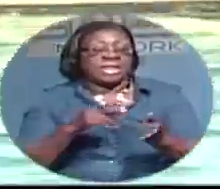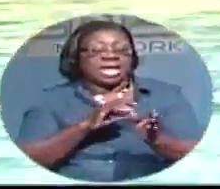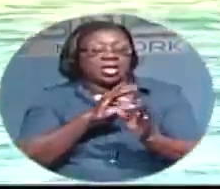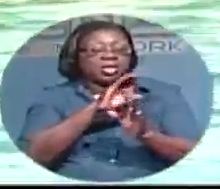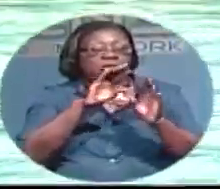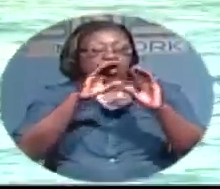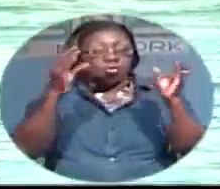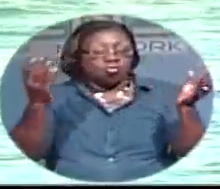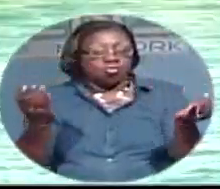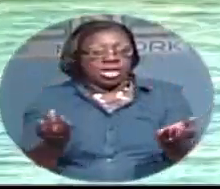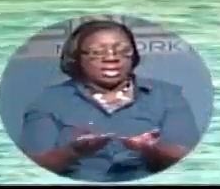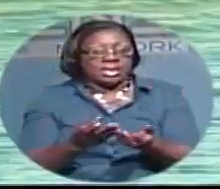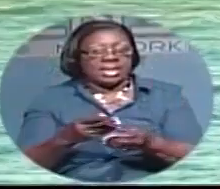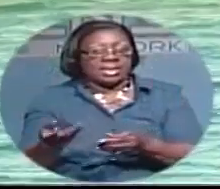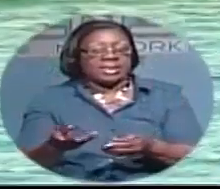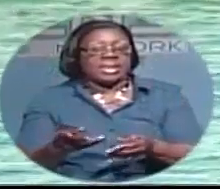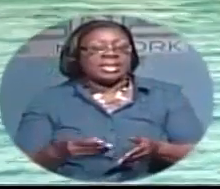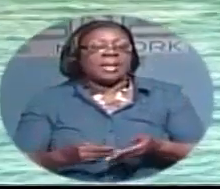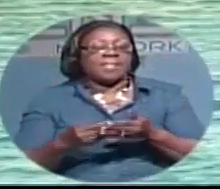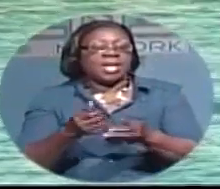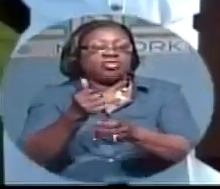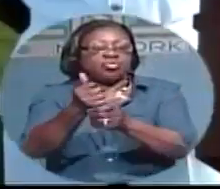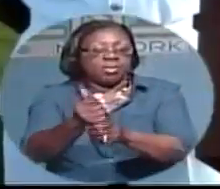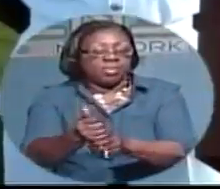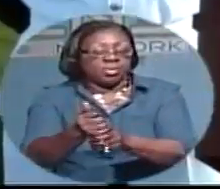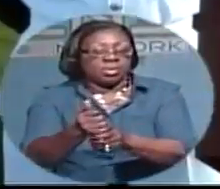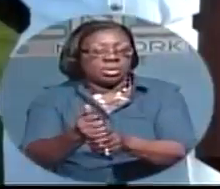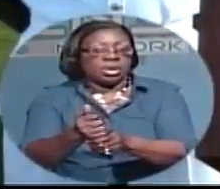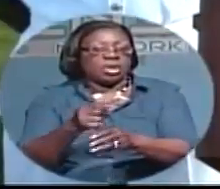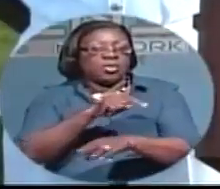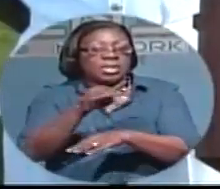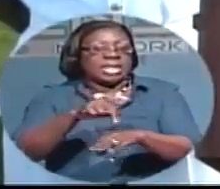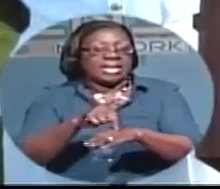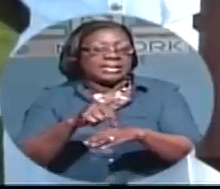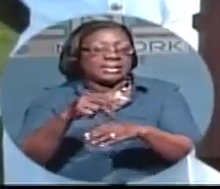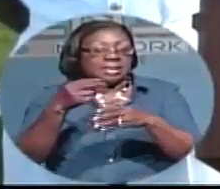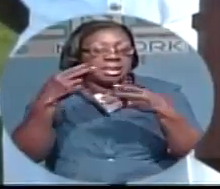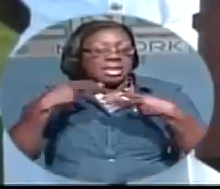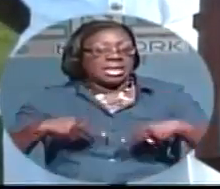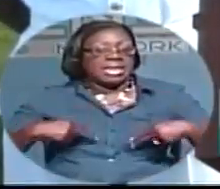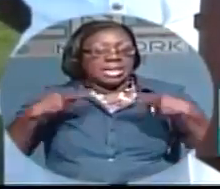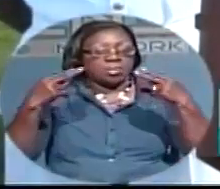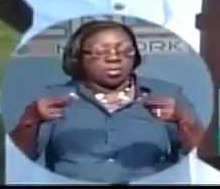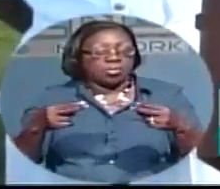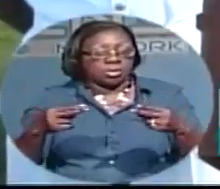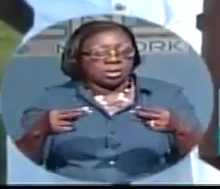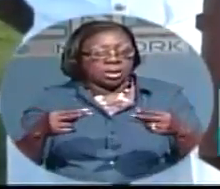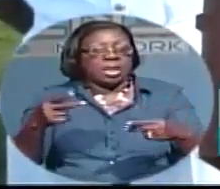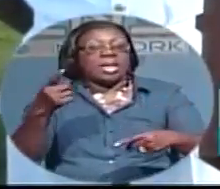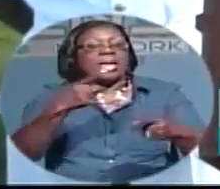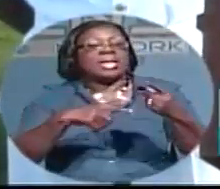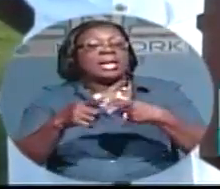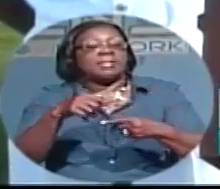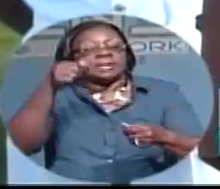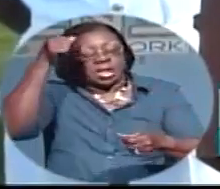Commodore Roderick Bowe paid tribute to the national heroes. Today also serves as a reminder